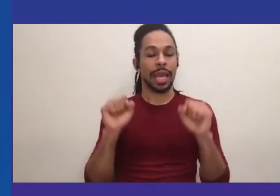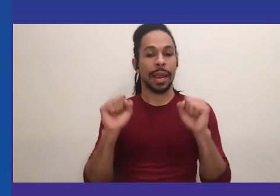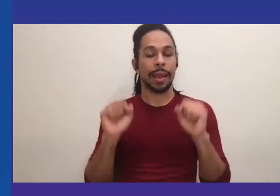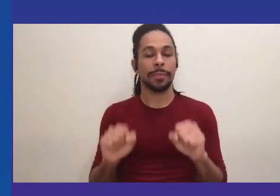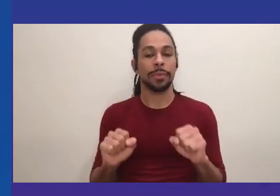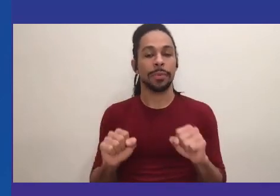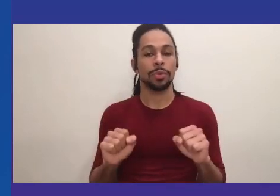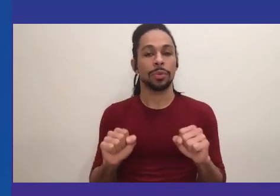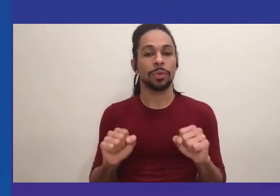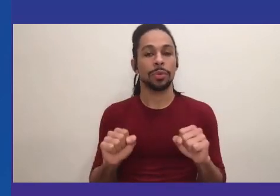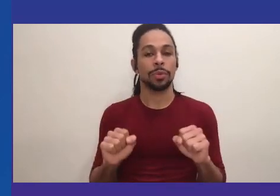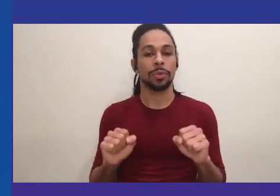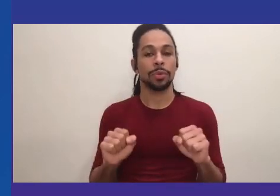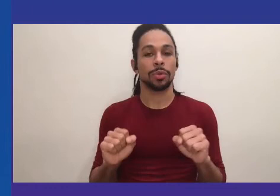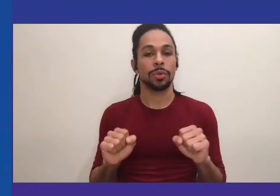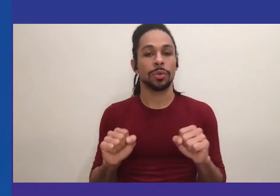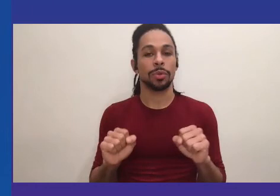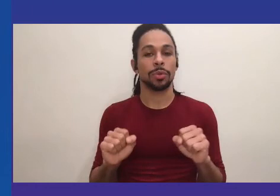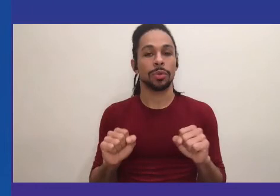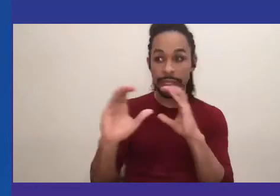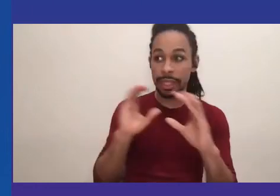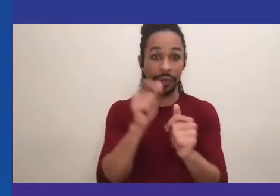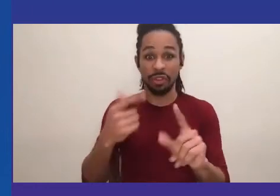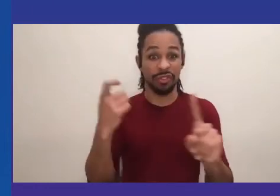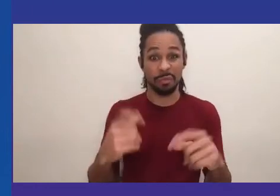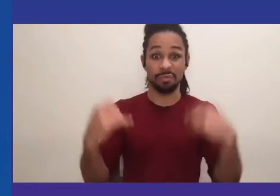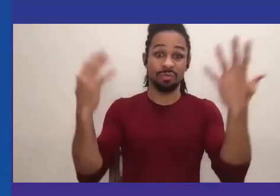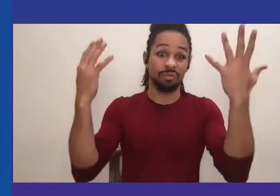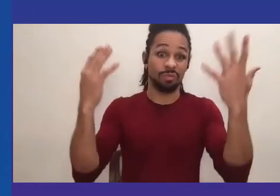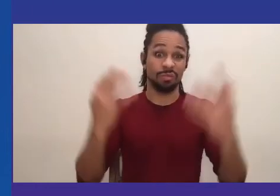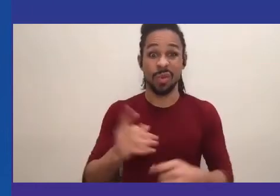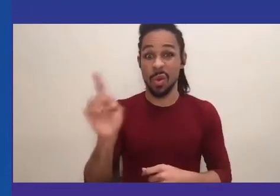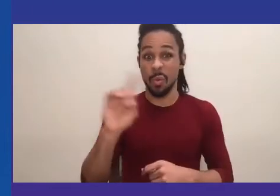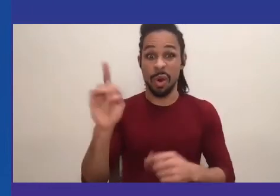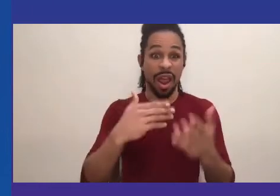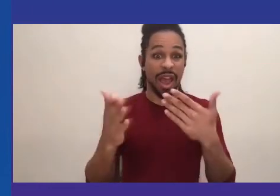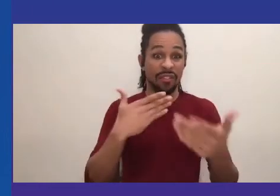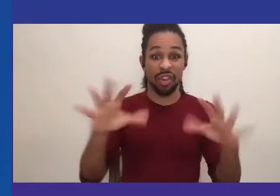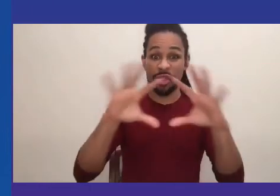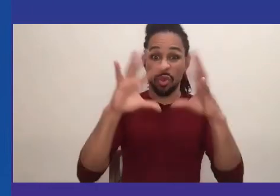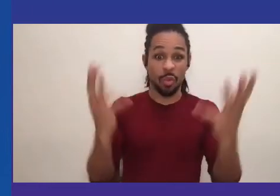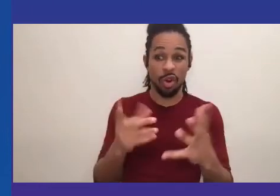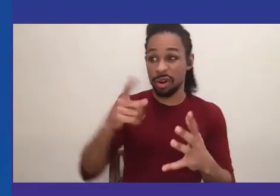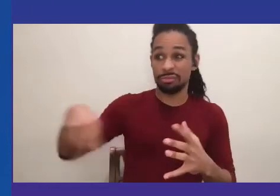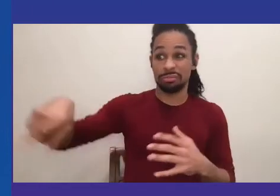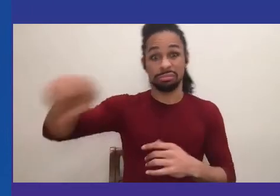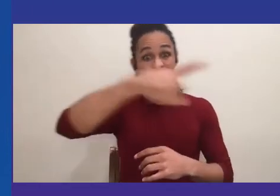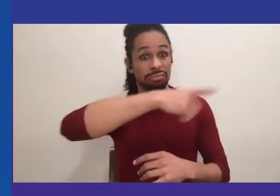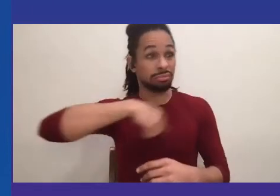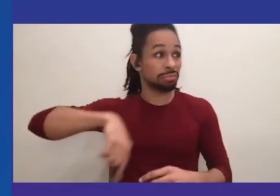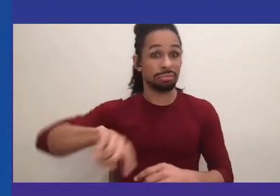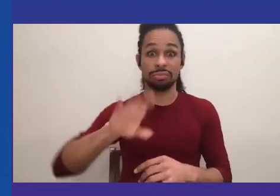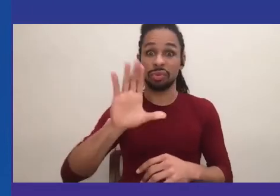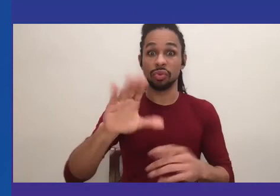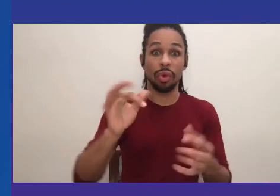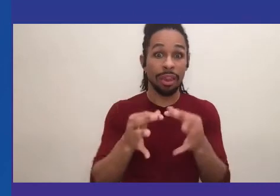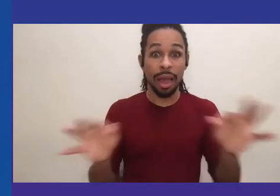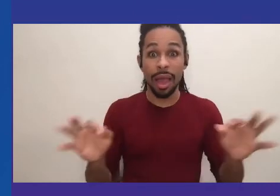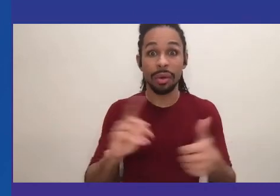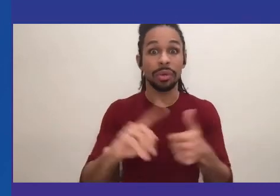communicate with people from whatever the part of the world, whatever your language is, of the color of your